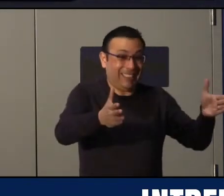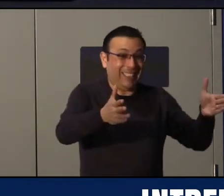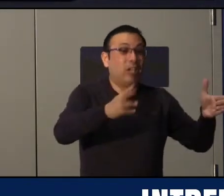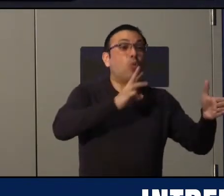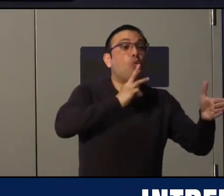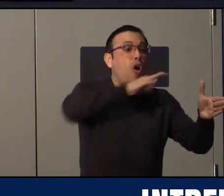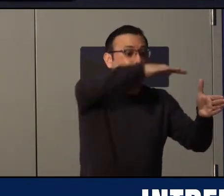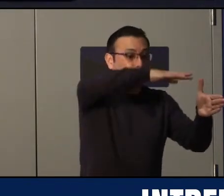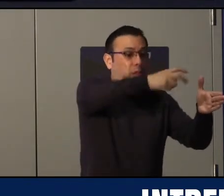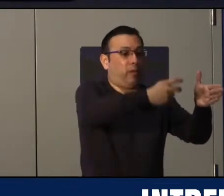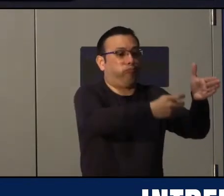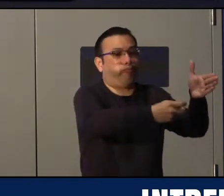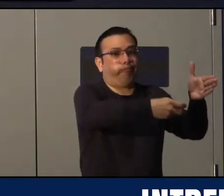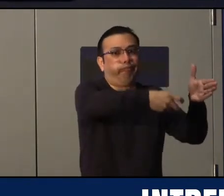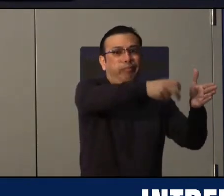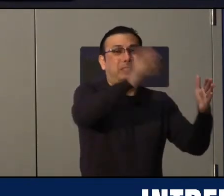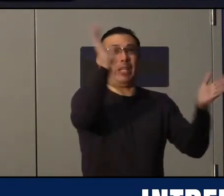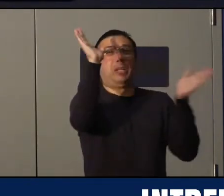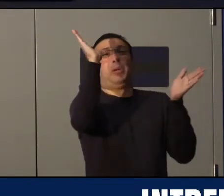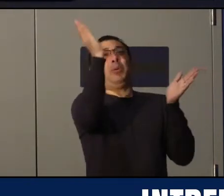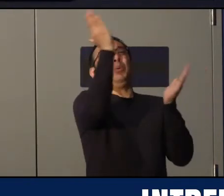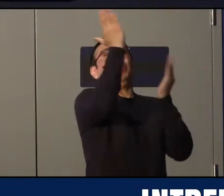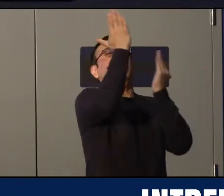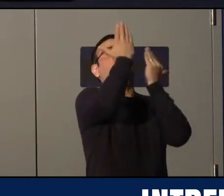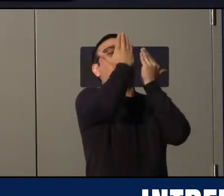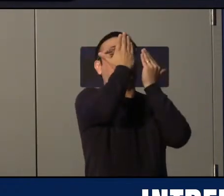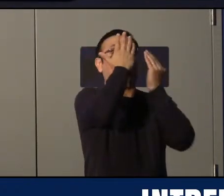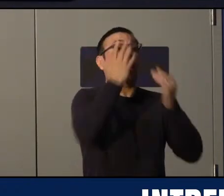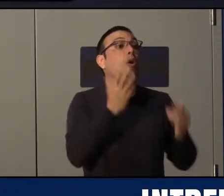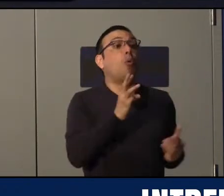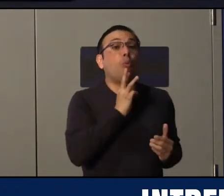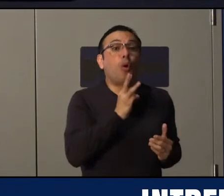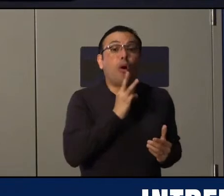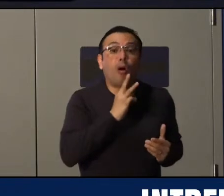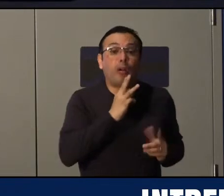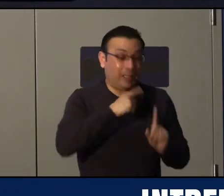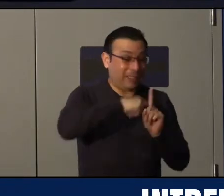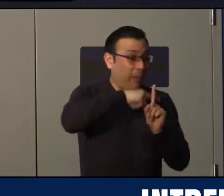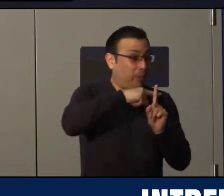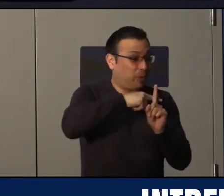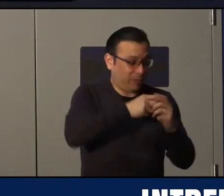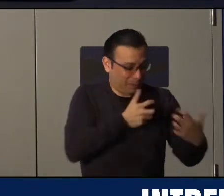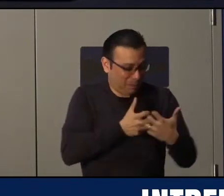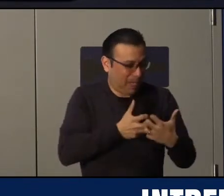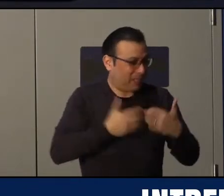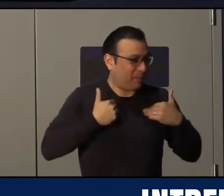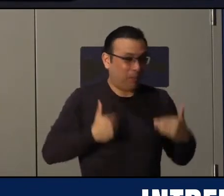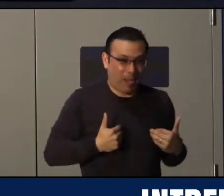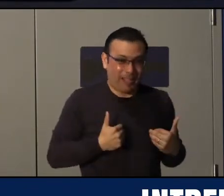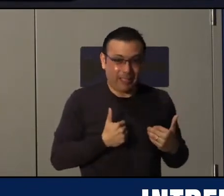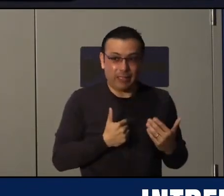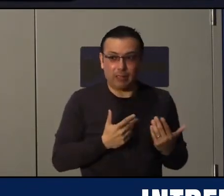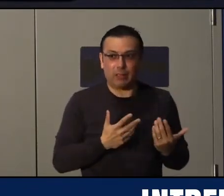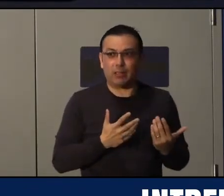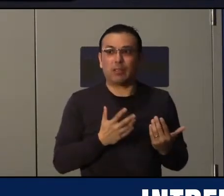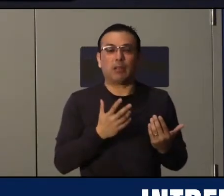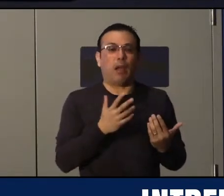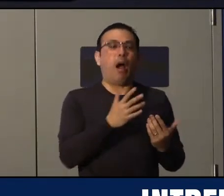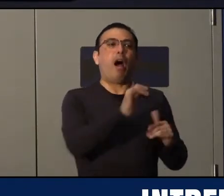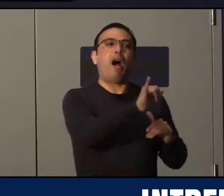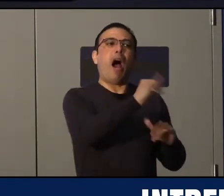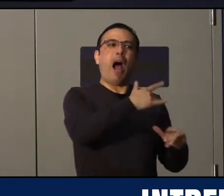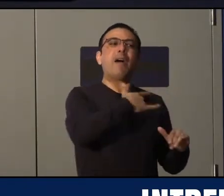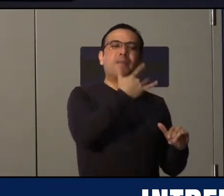and really get to where the lid is closed and the water is the same temperature as your body, that's the closest I can come to what it felt like to move